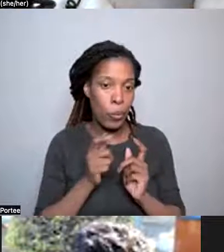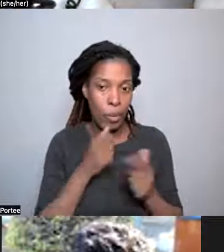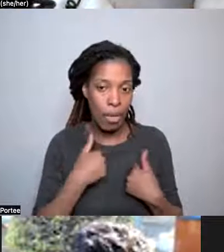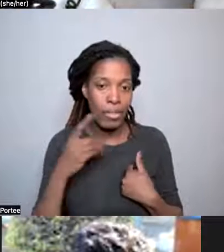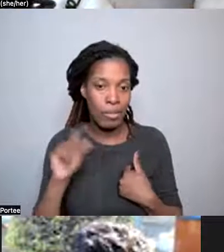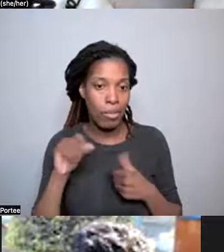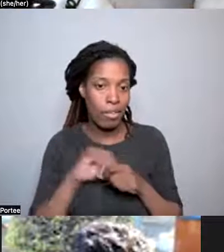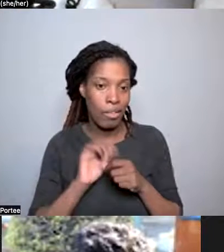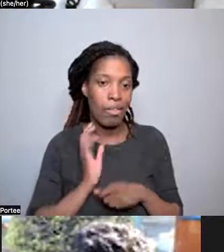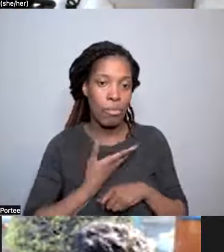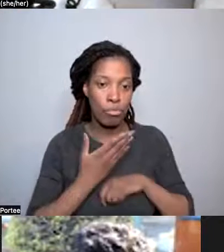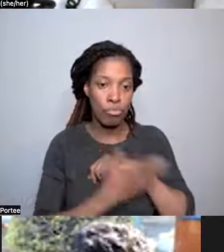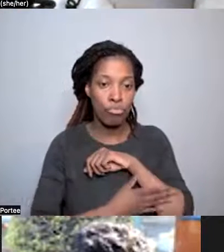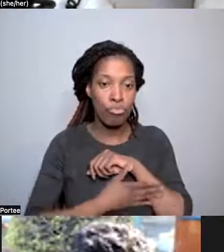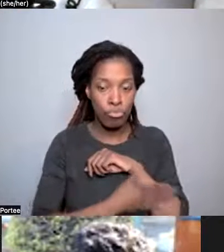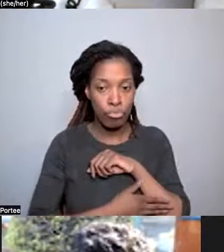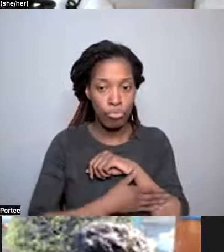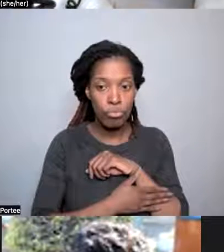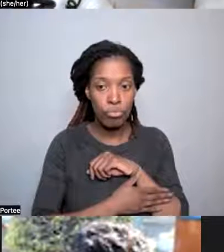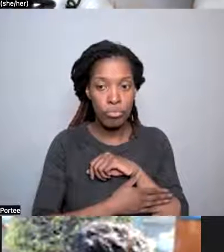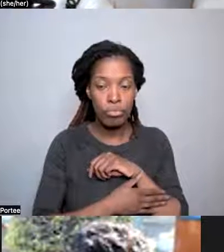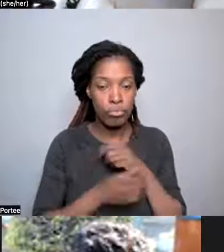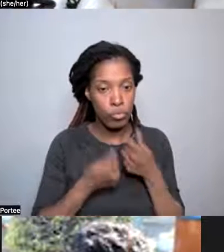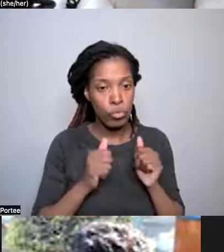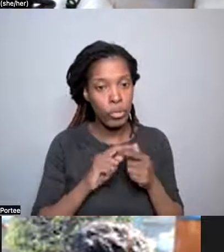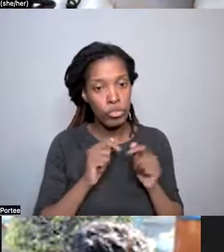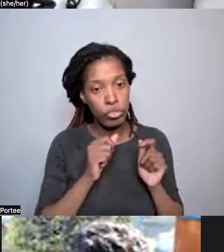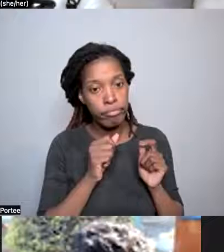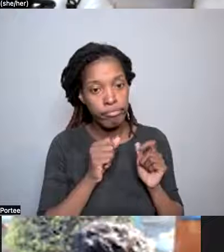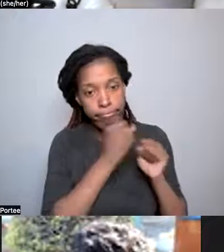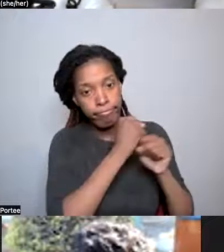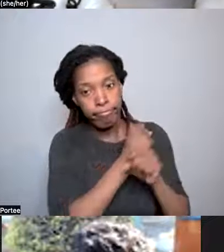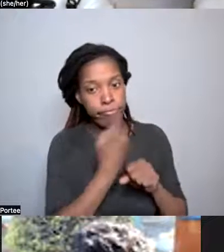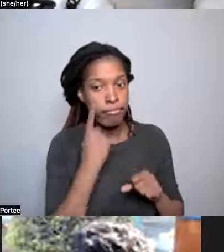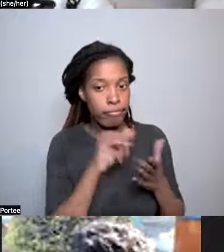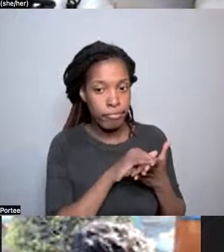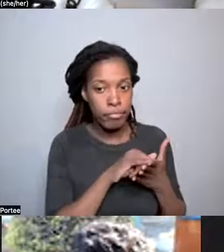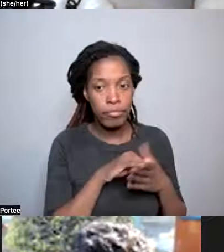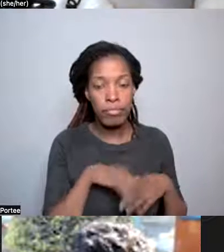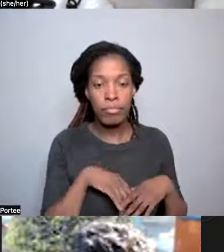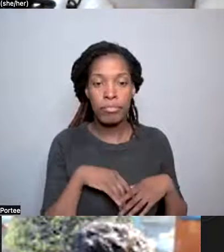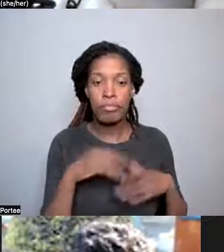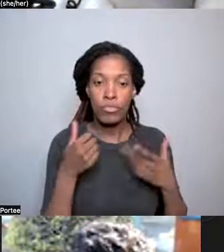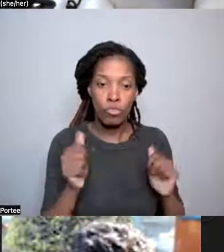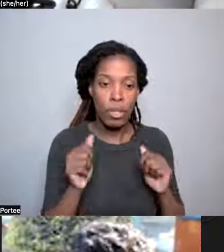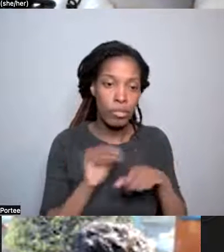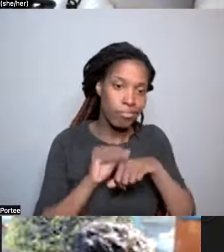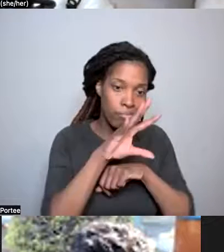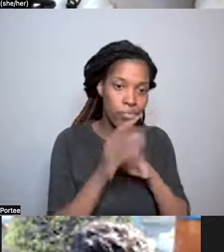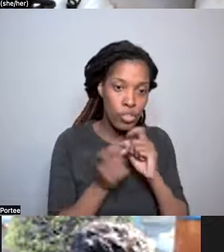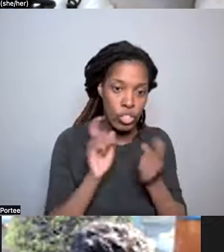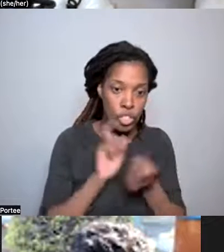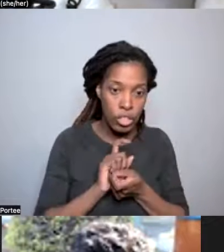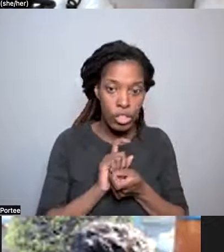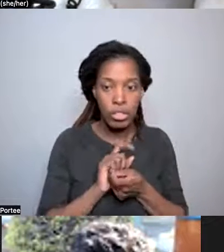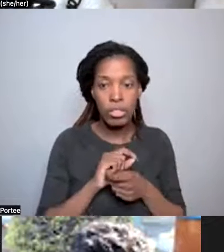country, I decided to advocate so that things can change and allow people